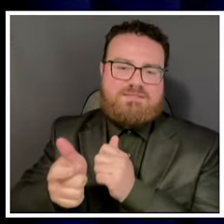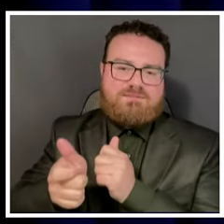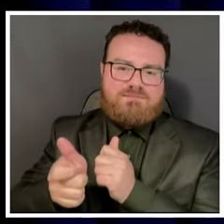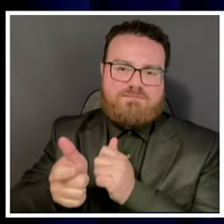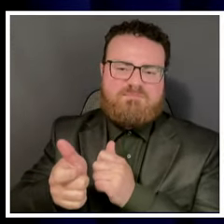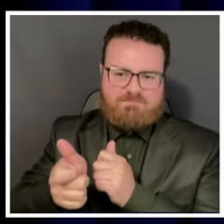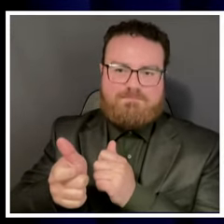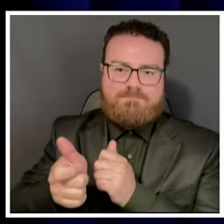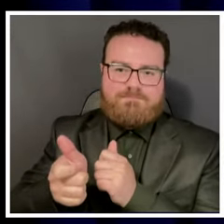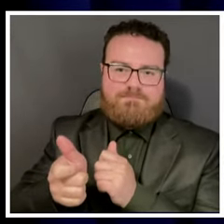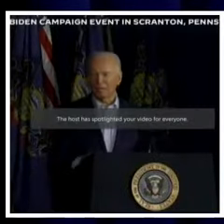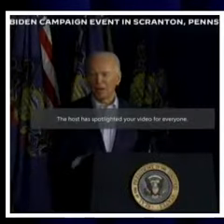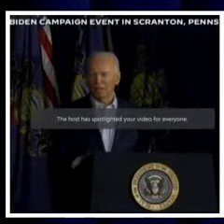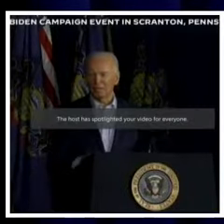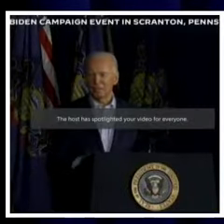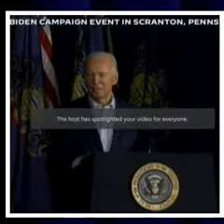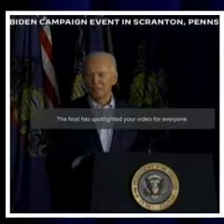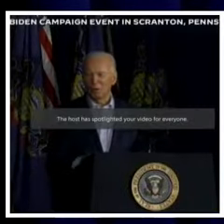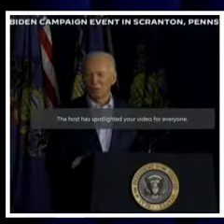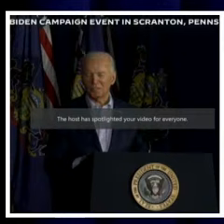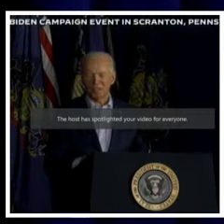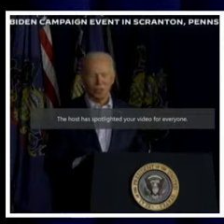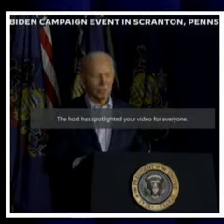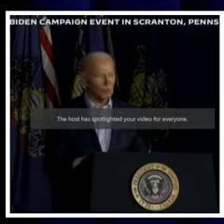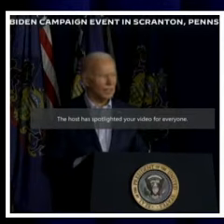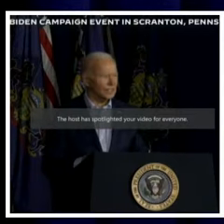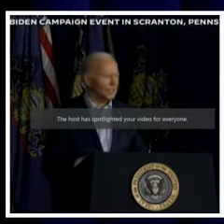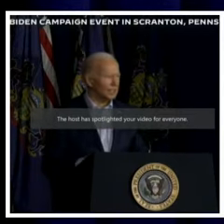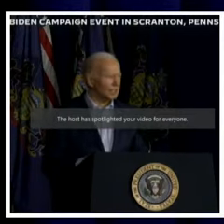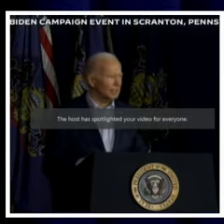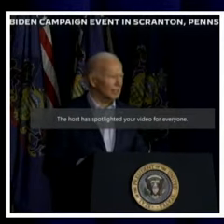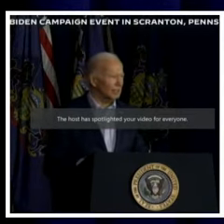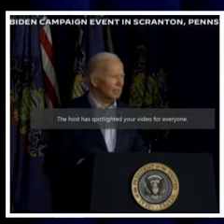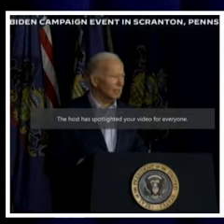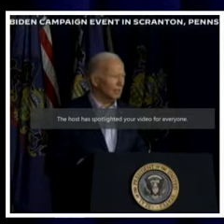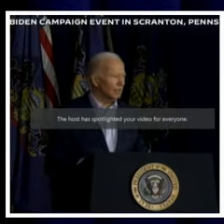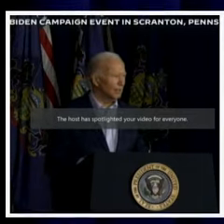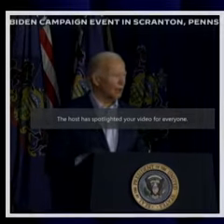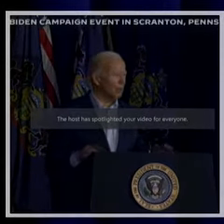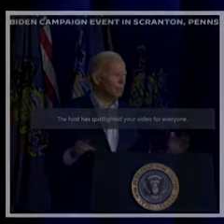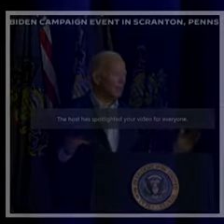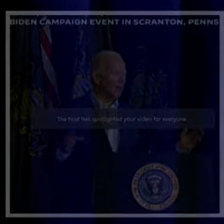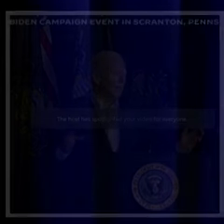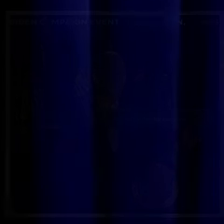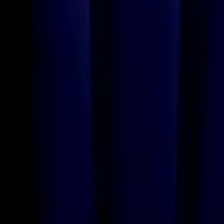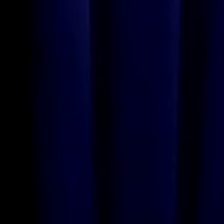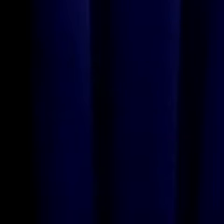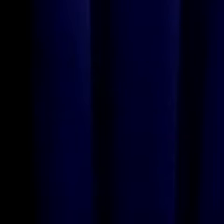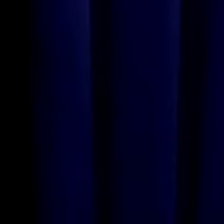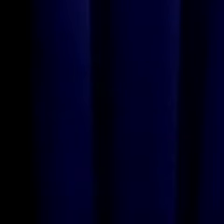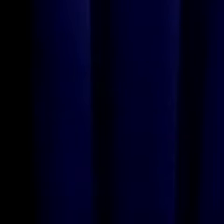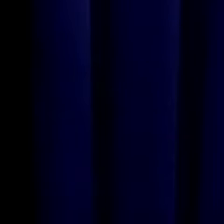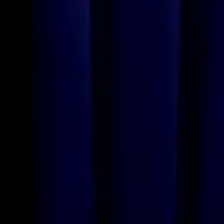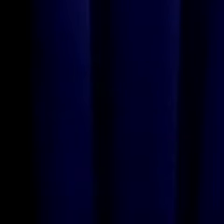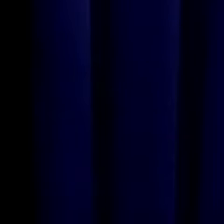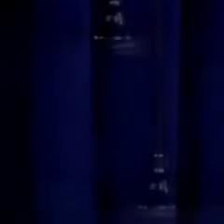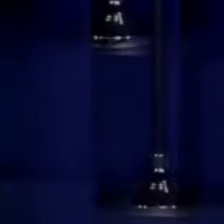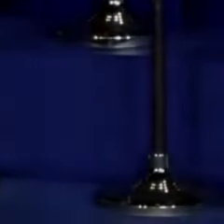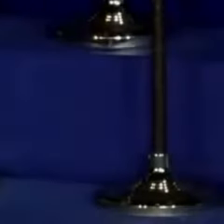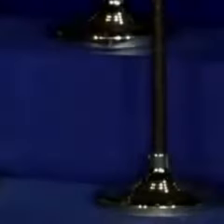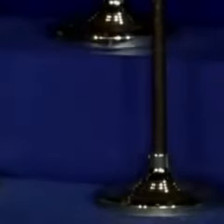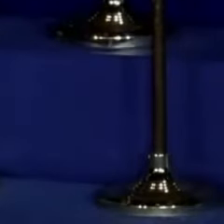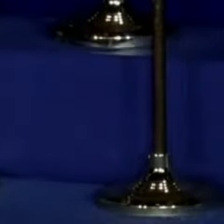be kicked off their parents' health care policies once they turn 26. The Affordable Care Act is paid for by a